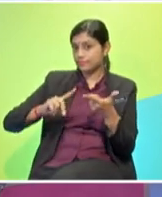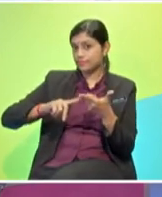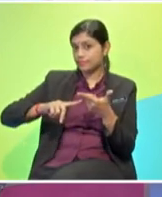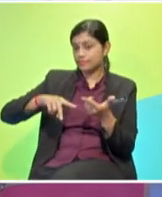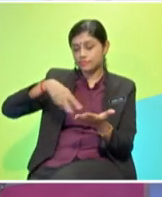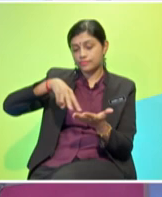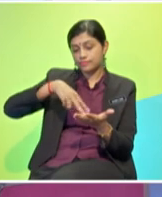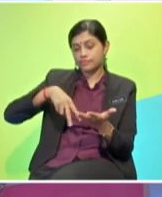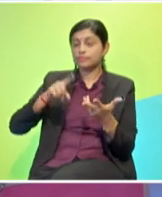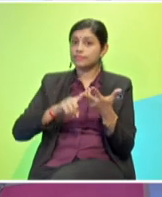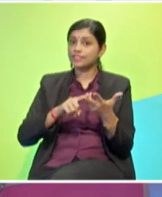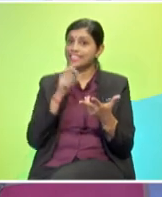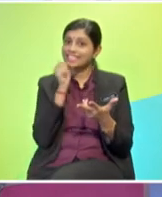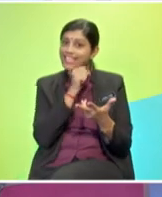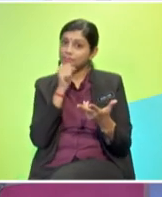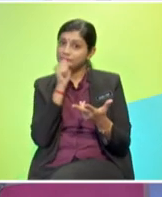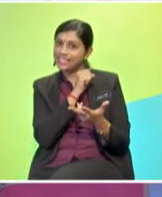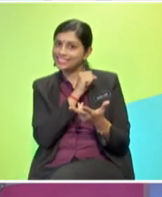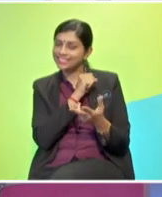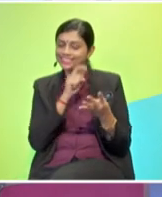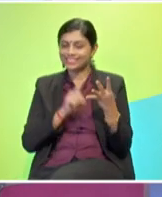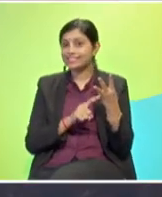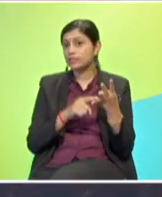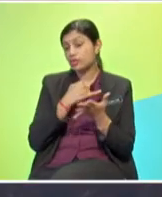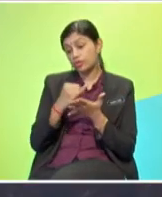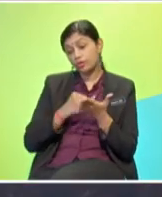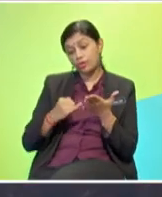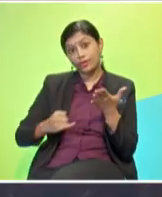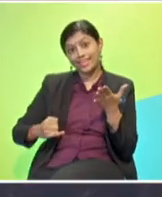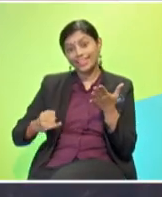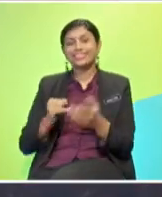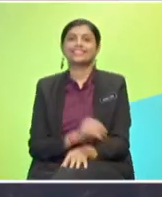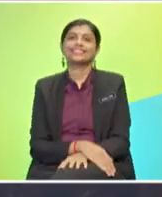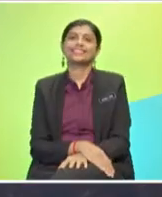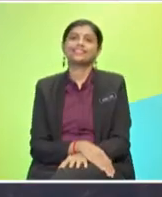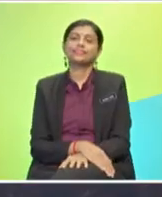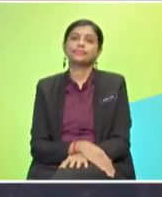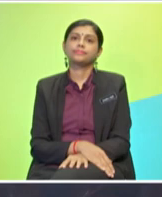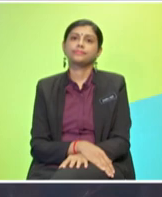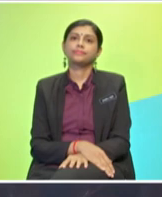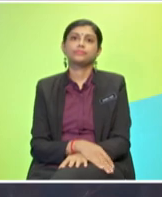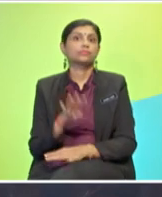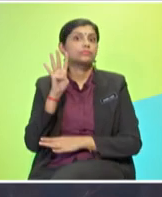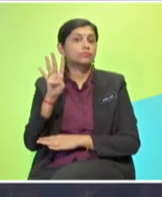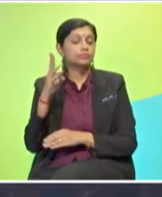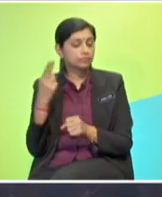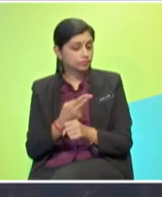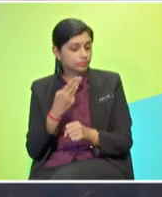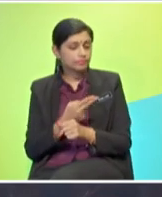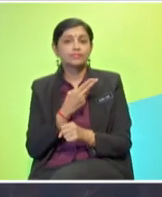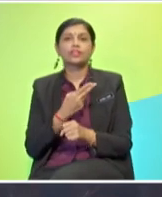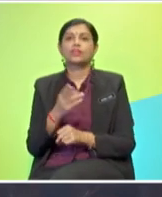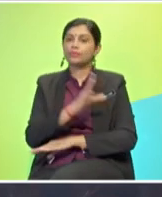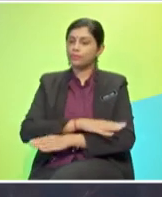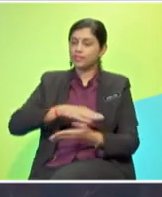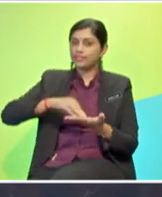Dancing. Singing. And drawing. Okay, so these are the four hobbies that we'll try to learn today, all right? Yes.